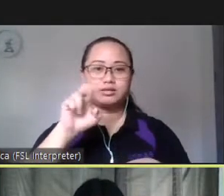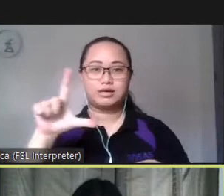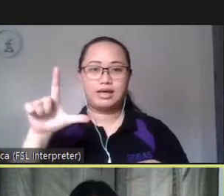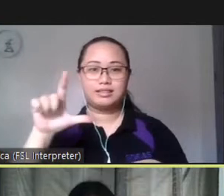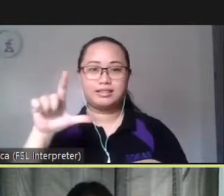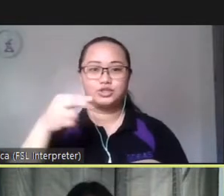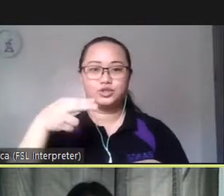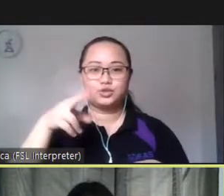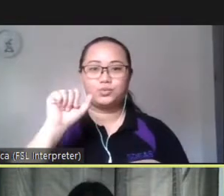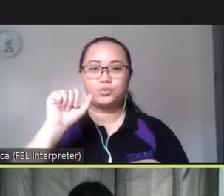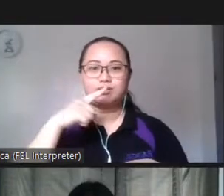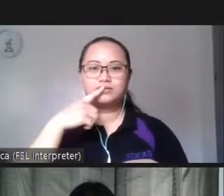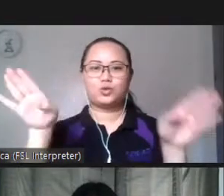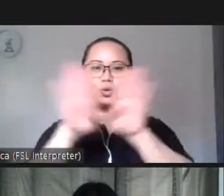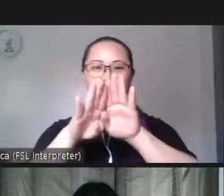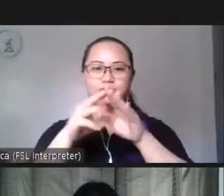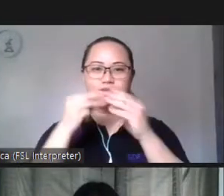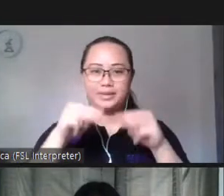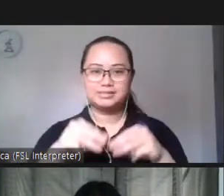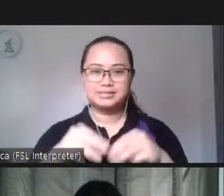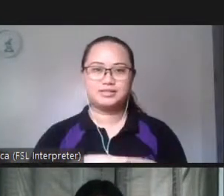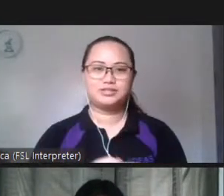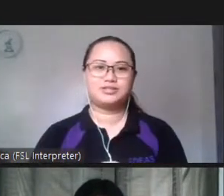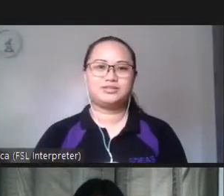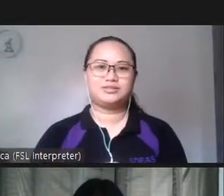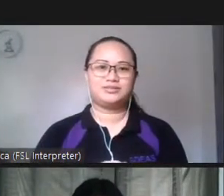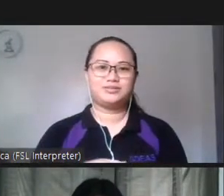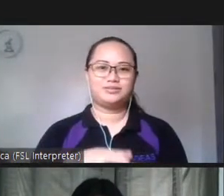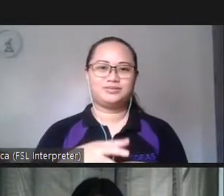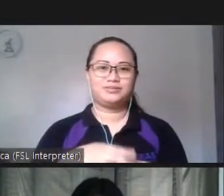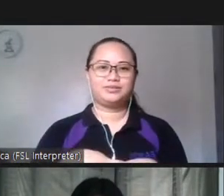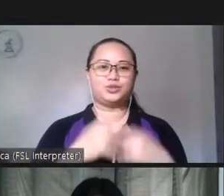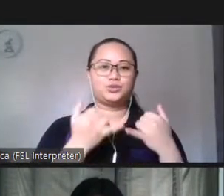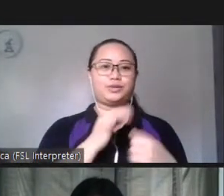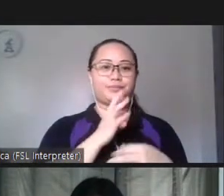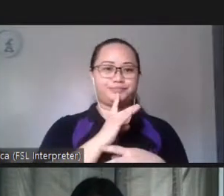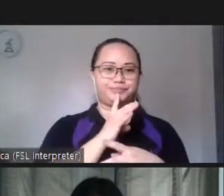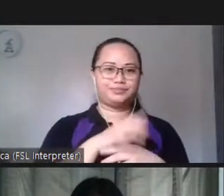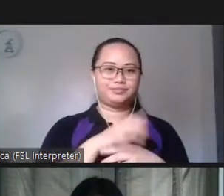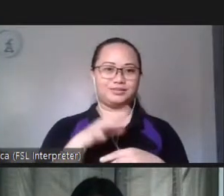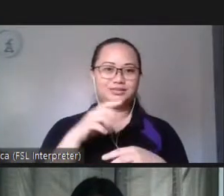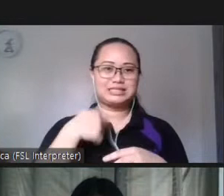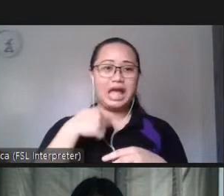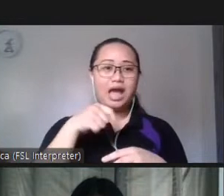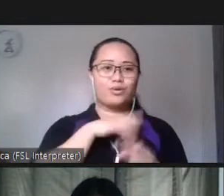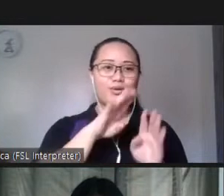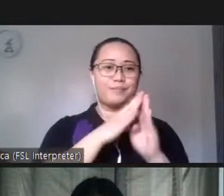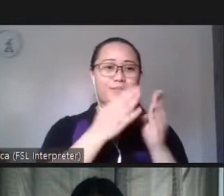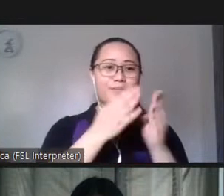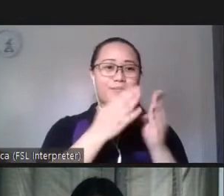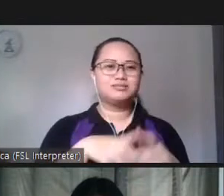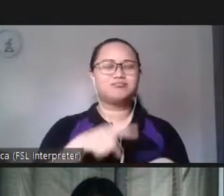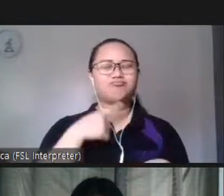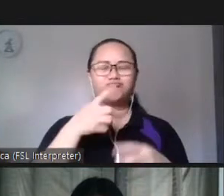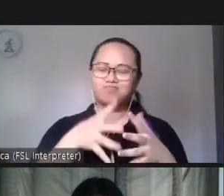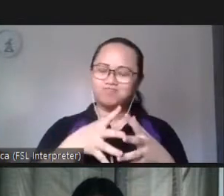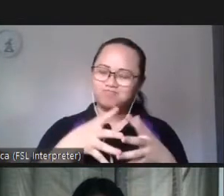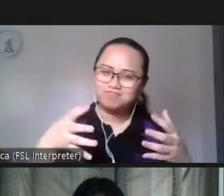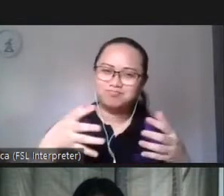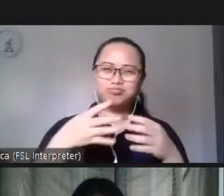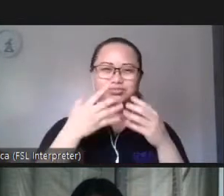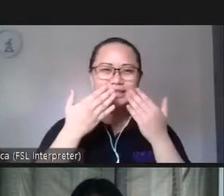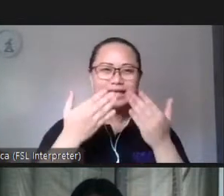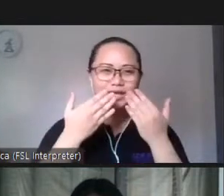remarks. So, on behalf of our batch, we would like to extend our utmost gratitude to our resource speakers,